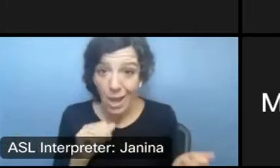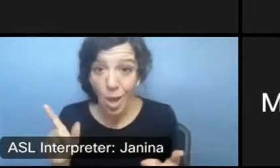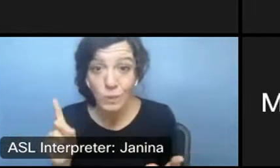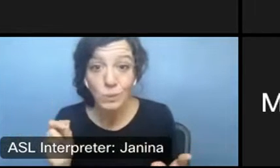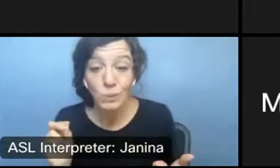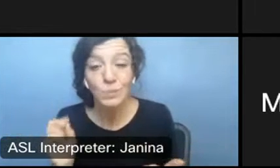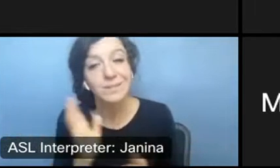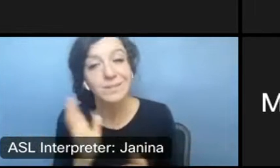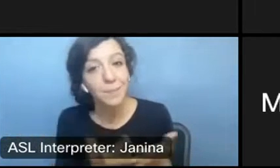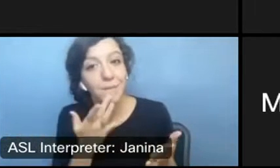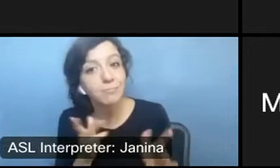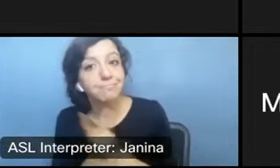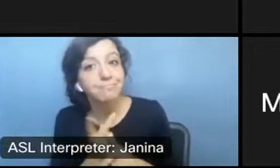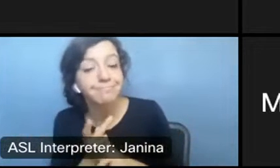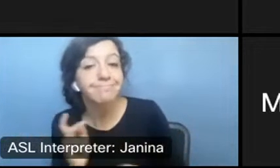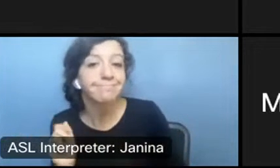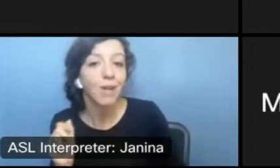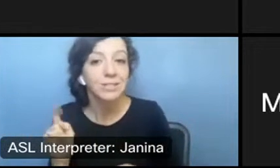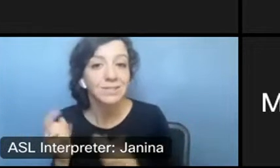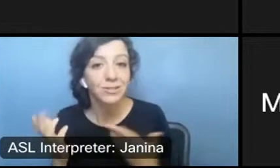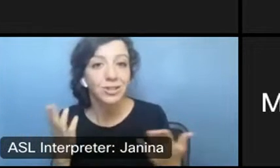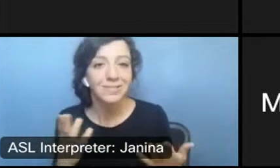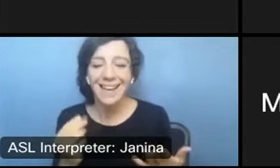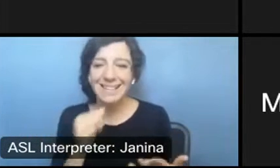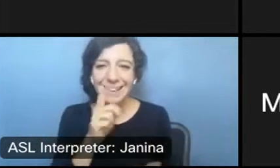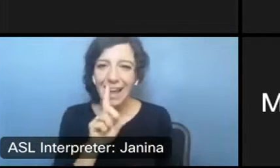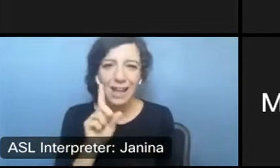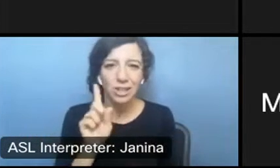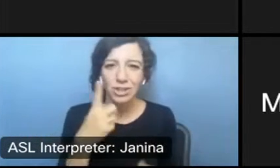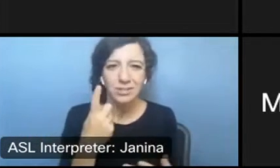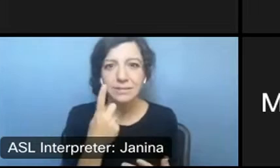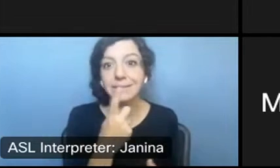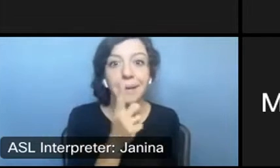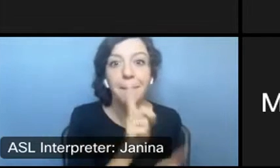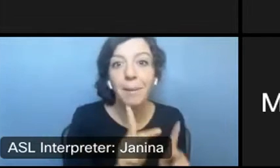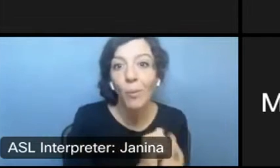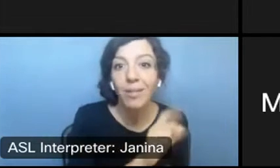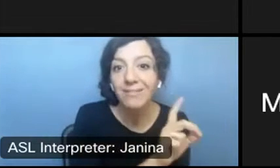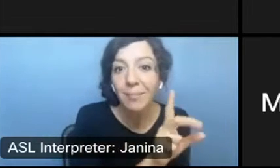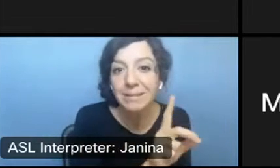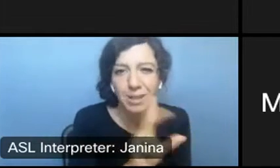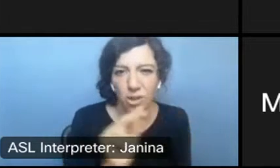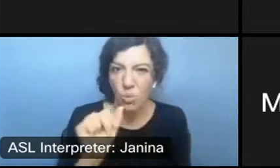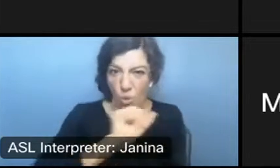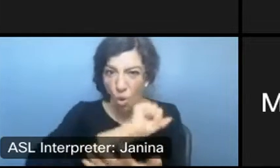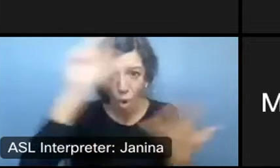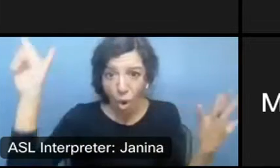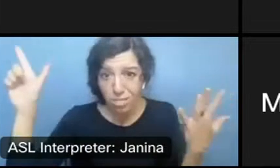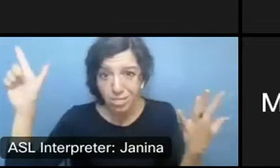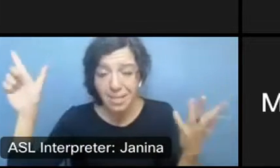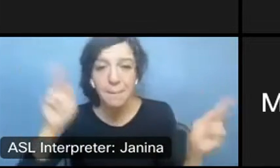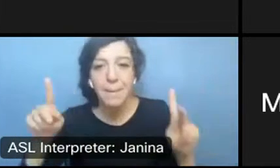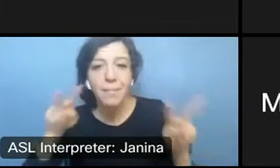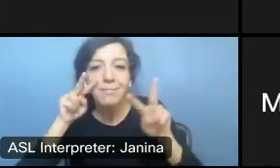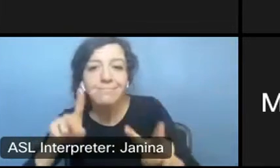And with that, that's across the board. That's not just people with developmental disabilities. Everyone's looking differently at how they view, how they spend their days, right?